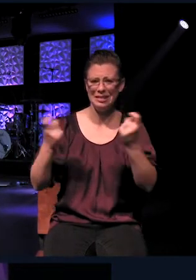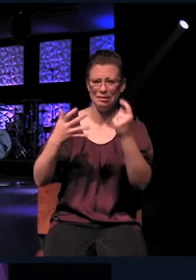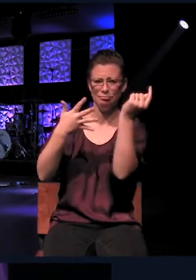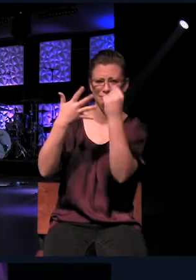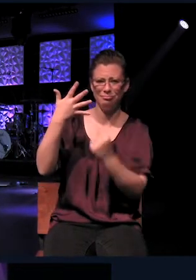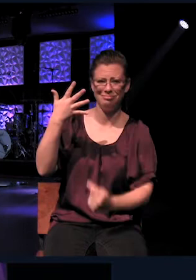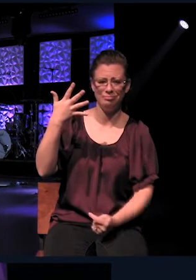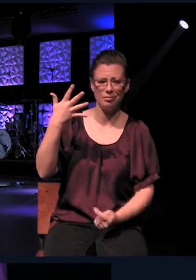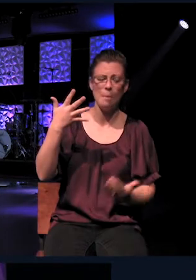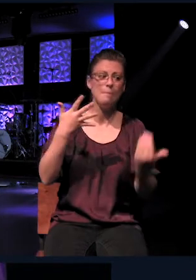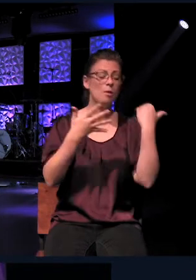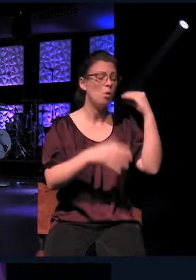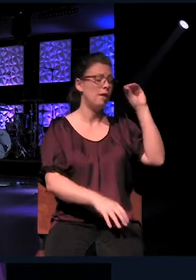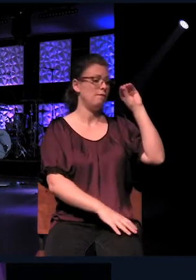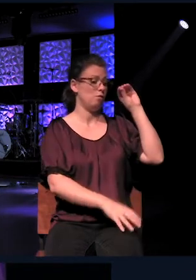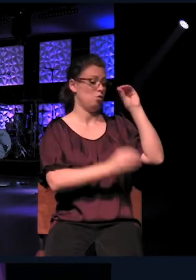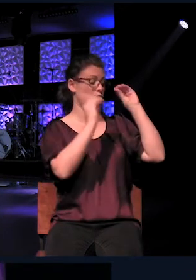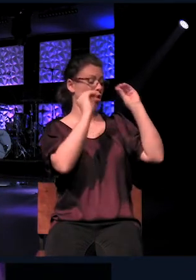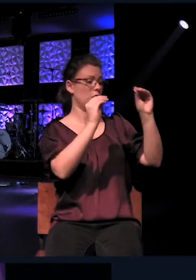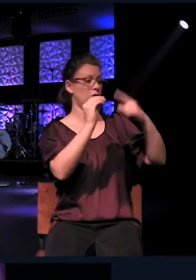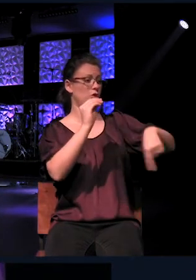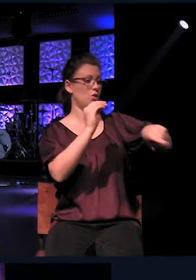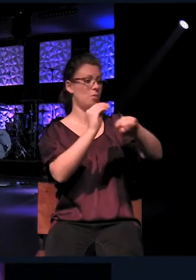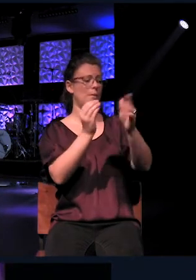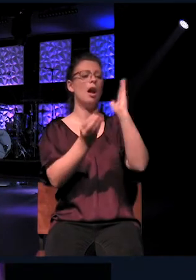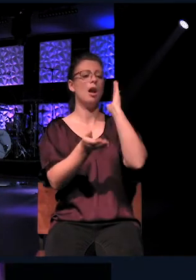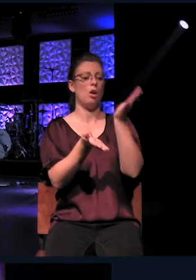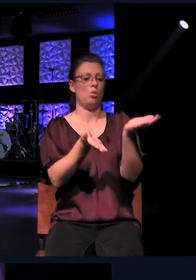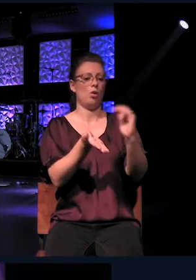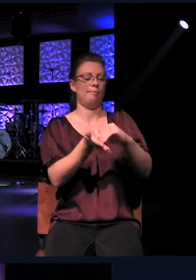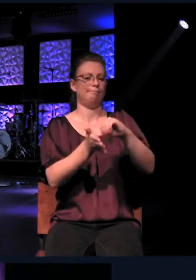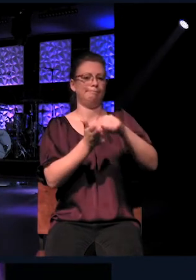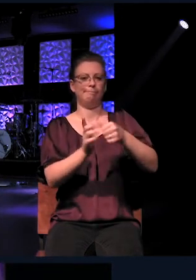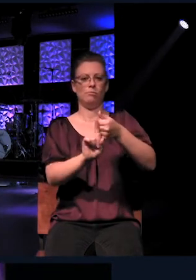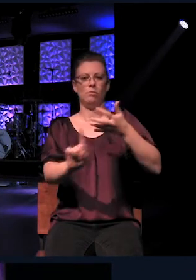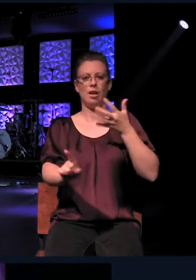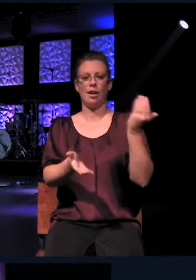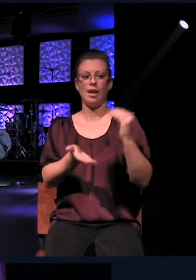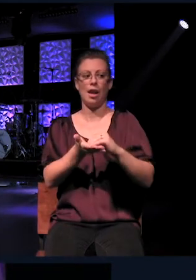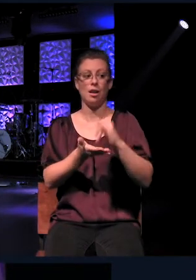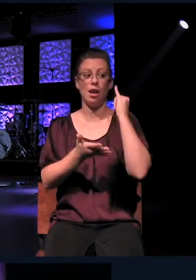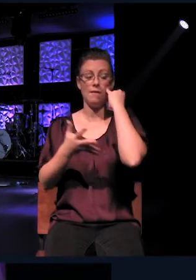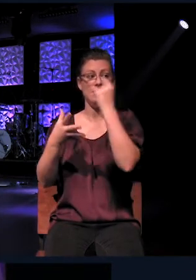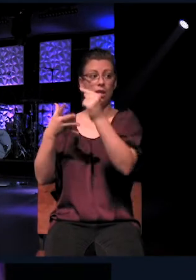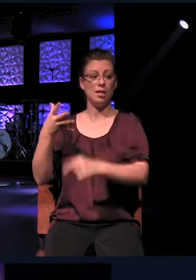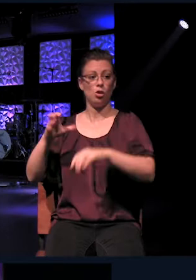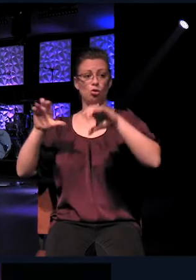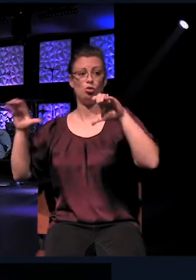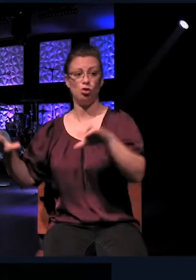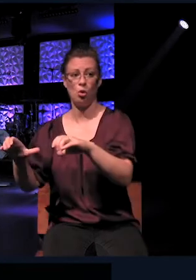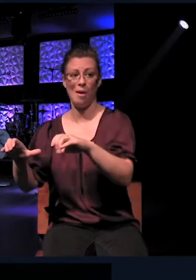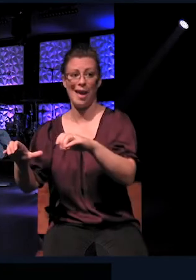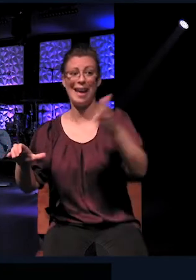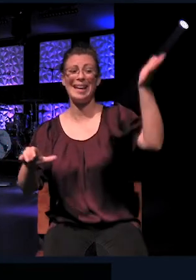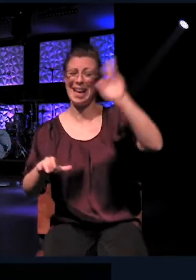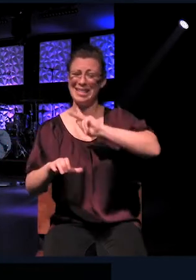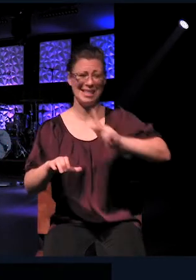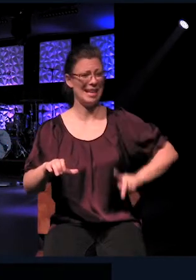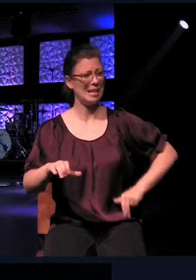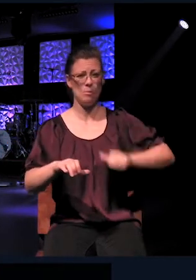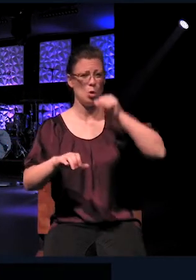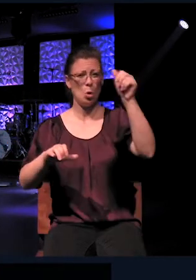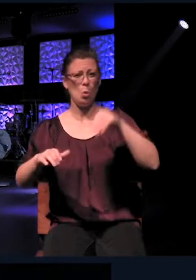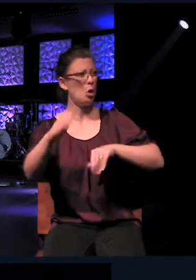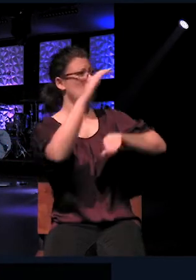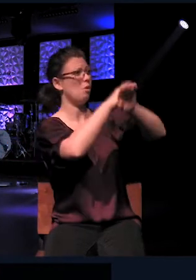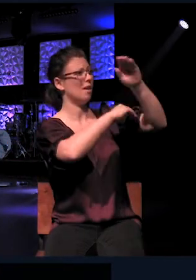as I have before, that anyone living that sort of life will not inherit the kingdom of God. So this next